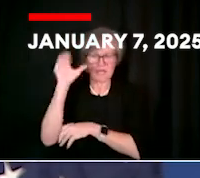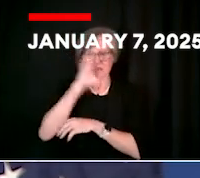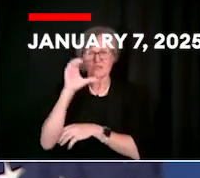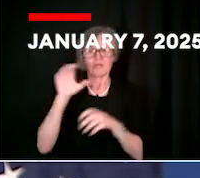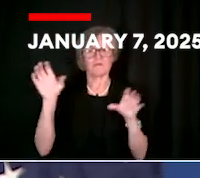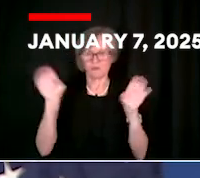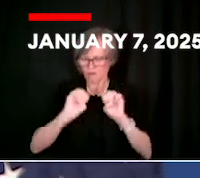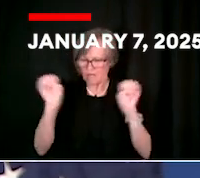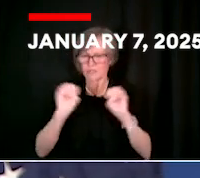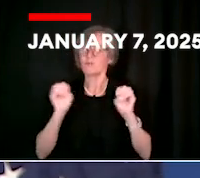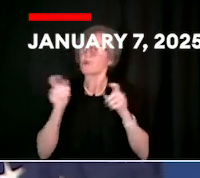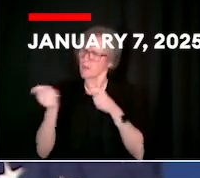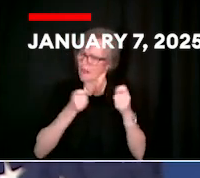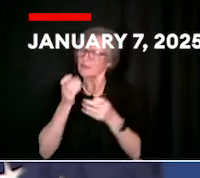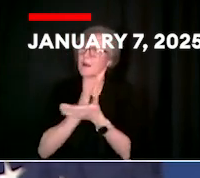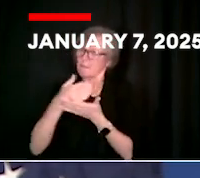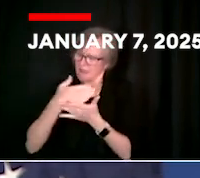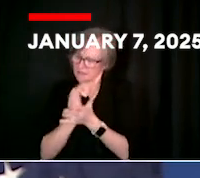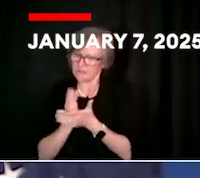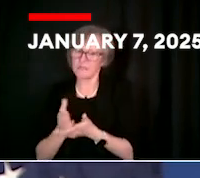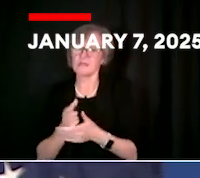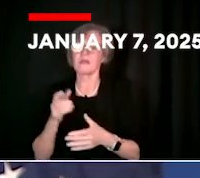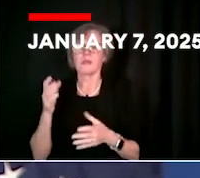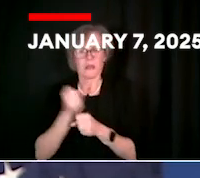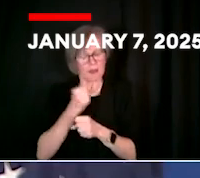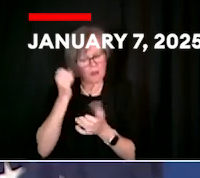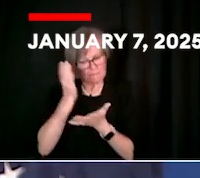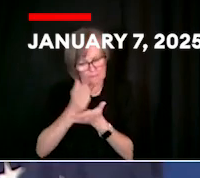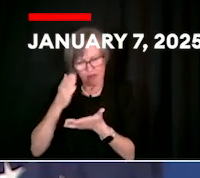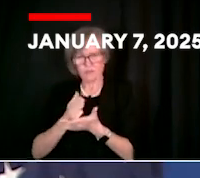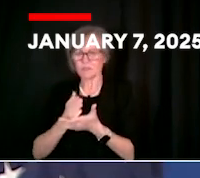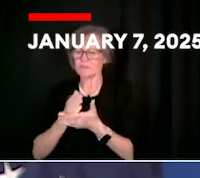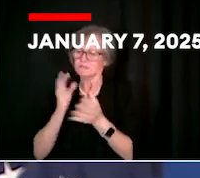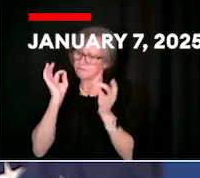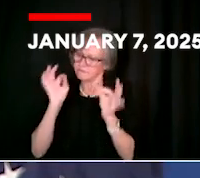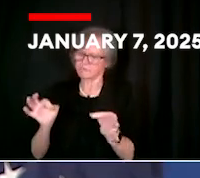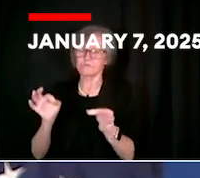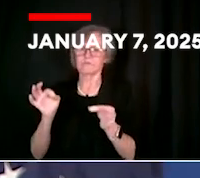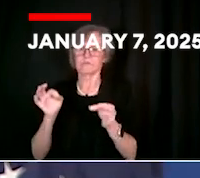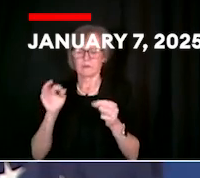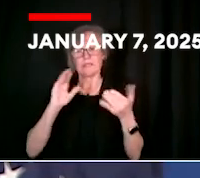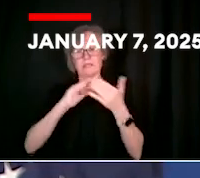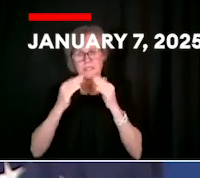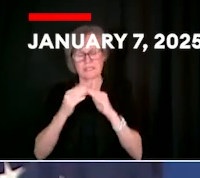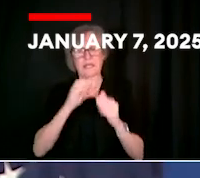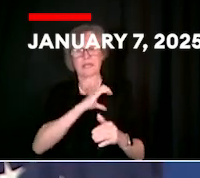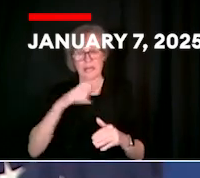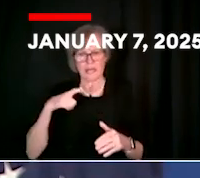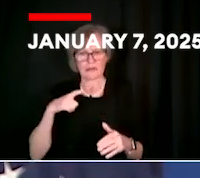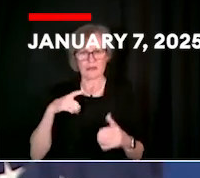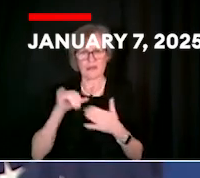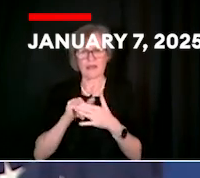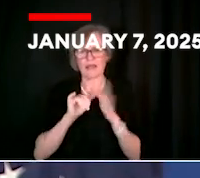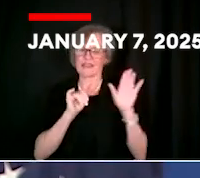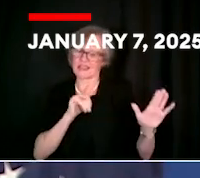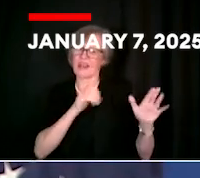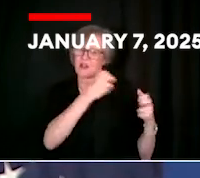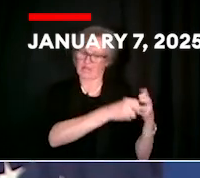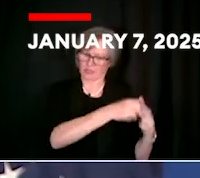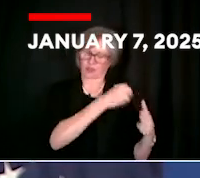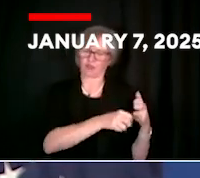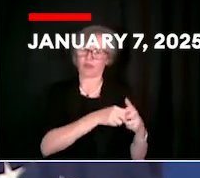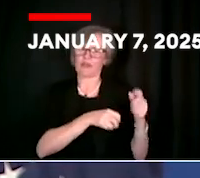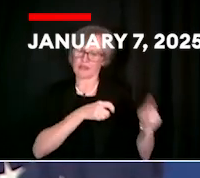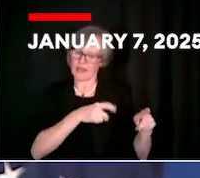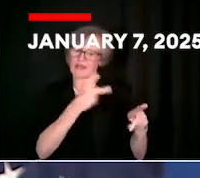budget, landing our budgets, landing our interaction with the city council. So that's their issue. They need to figure